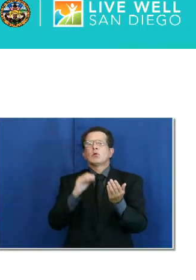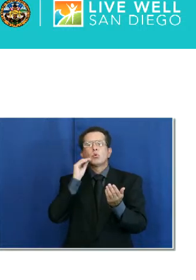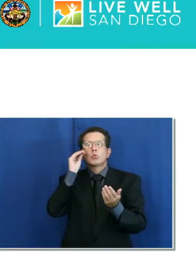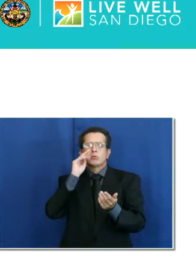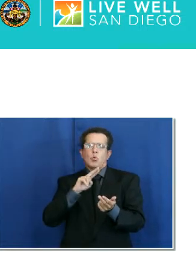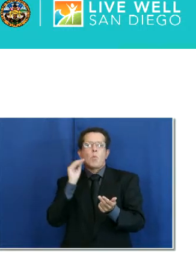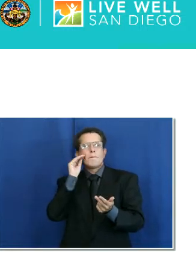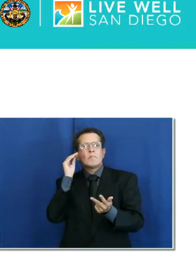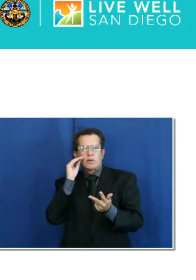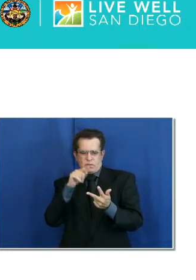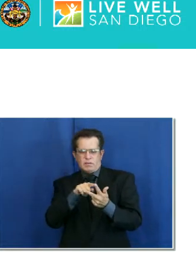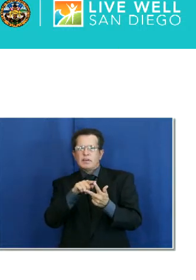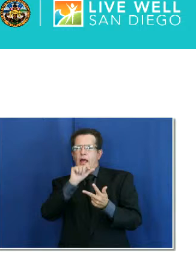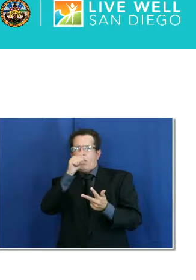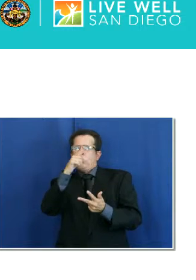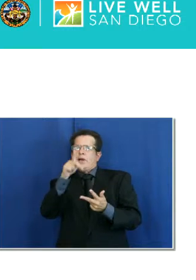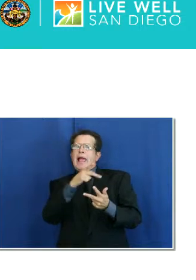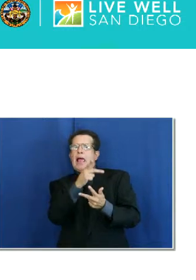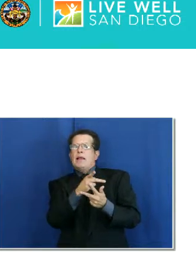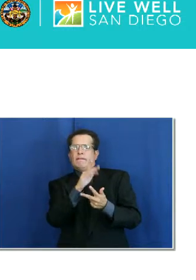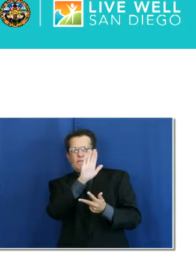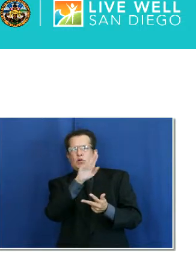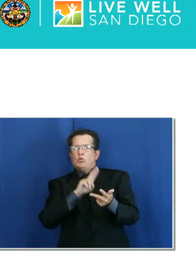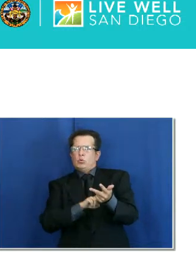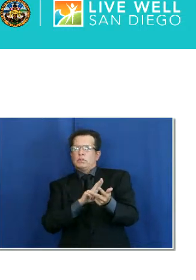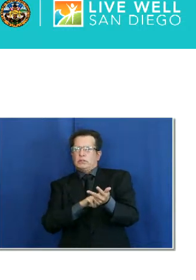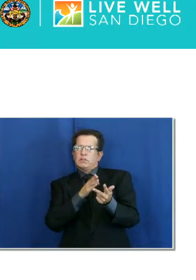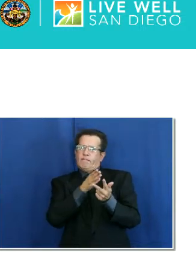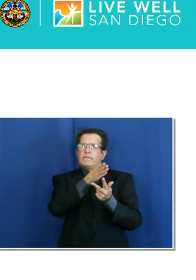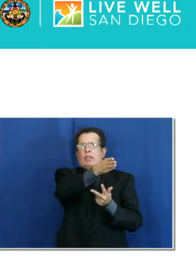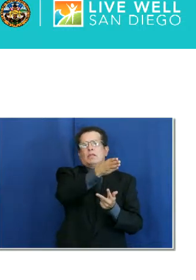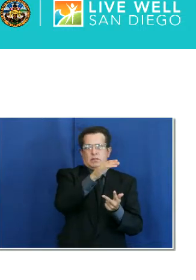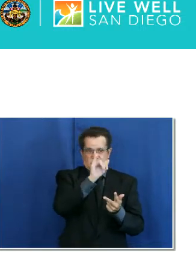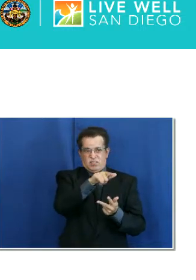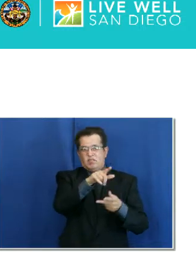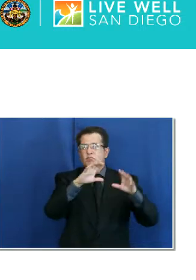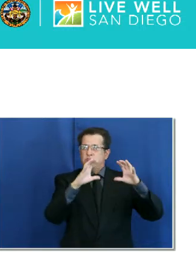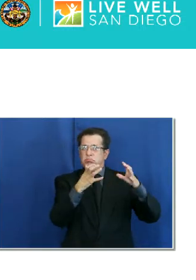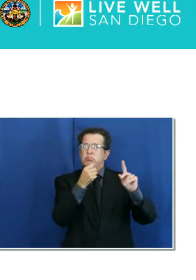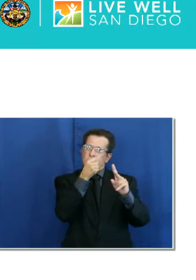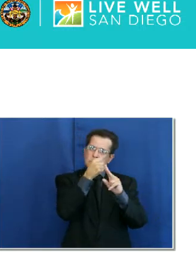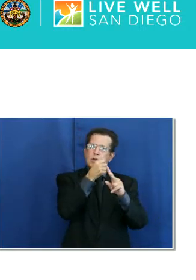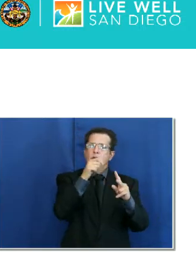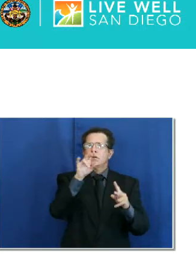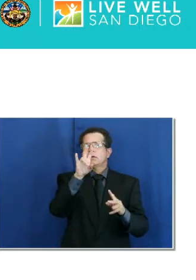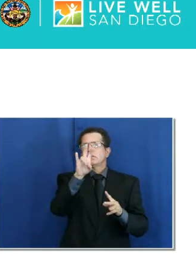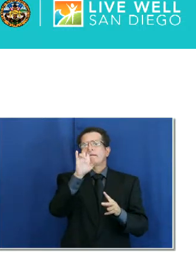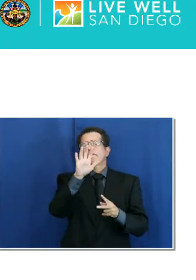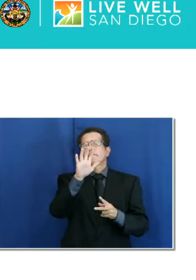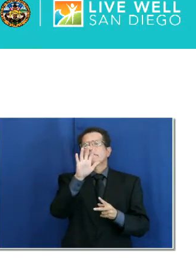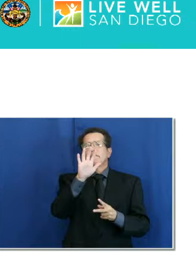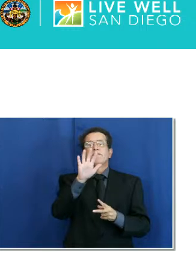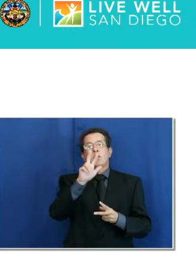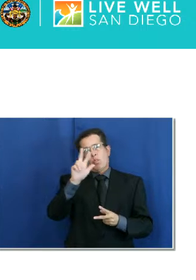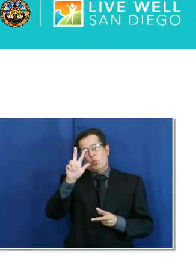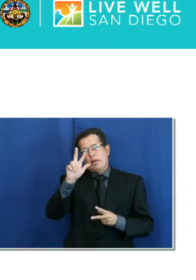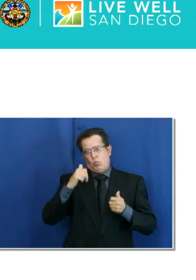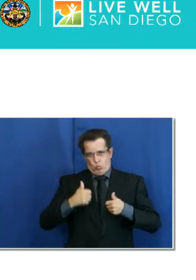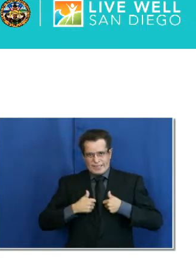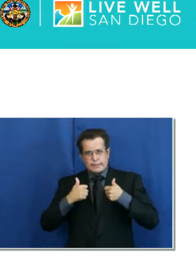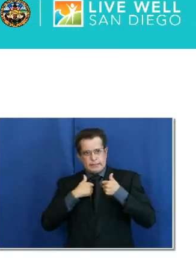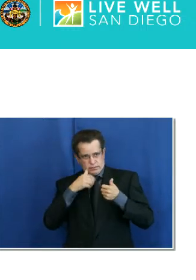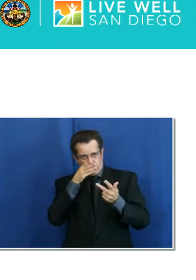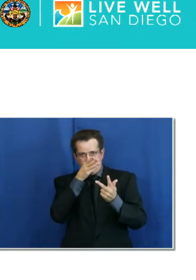facilities or other congregate settings. In this category, there have been 753